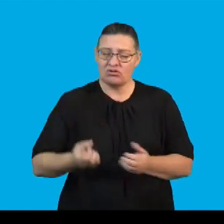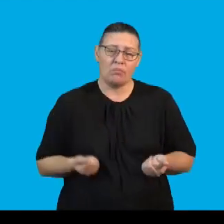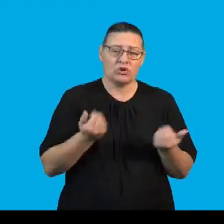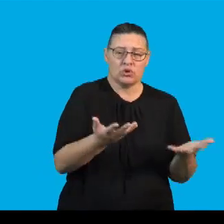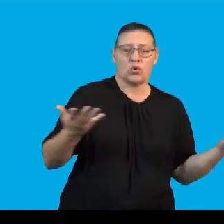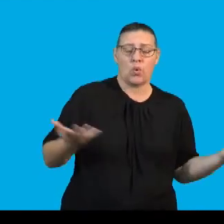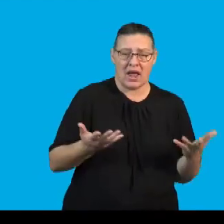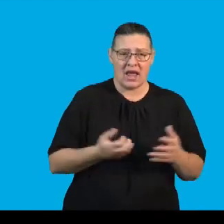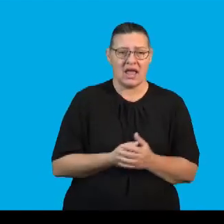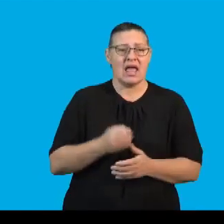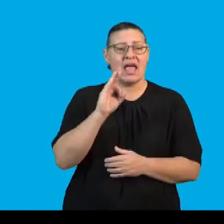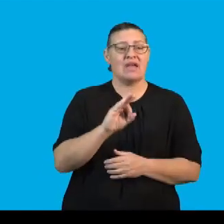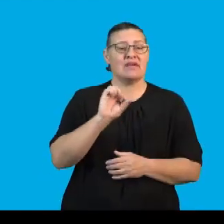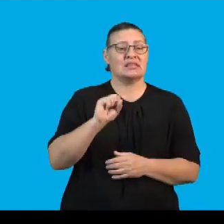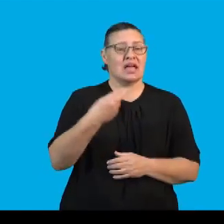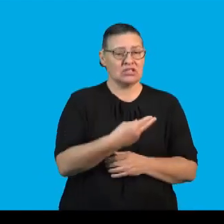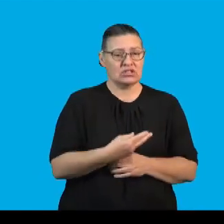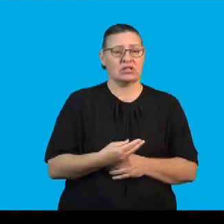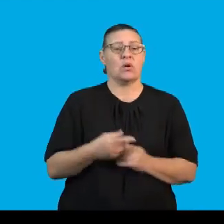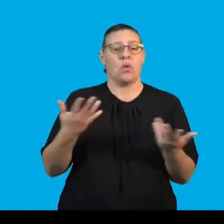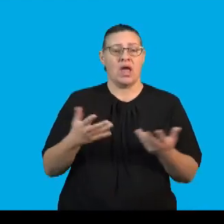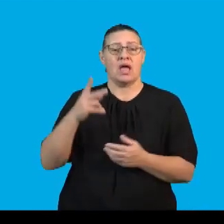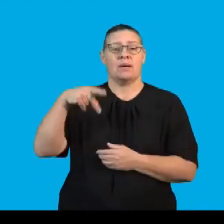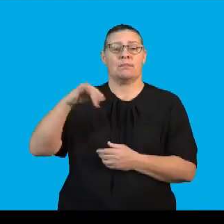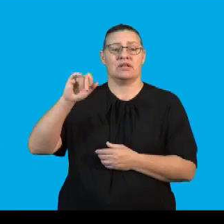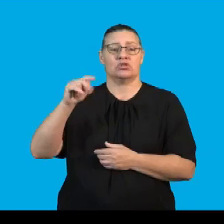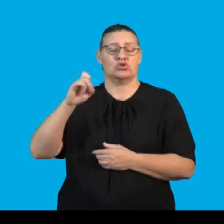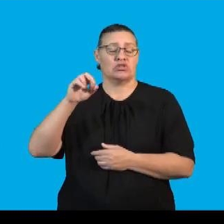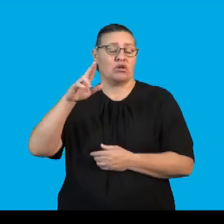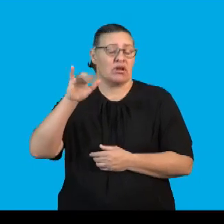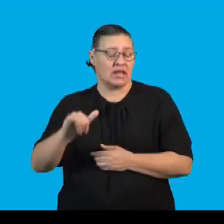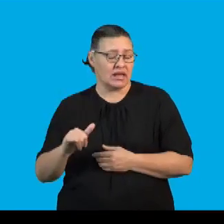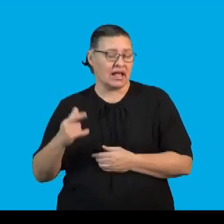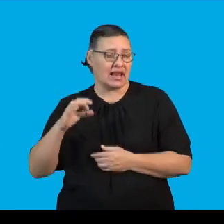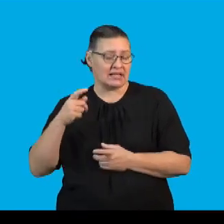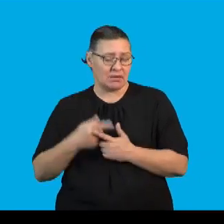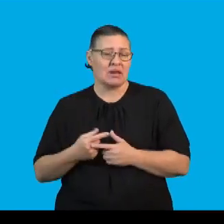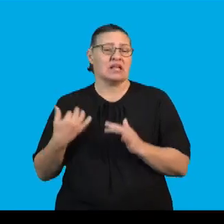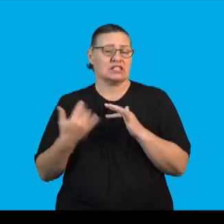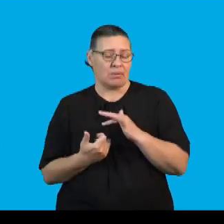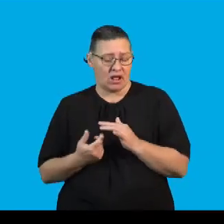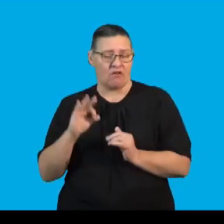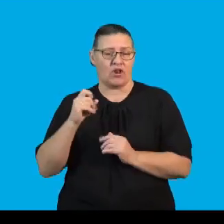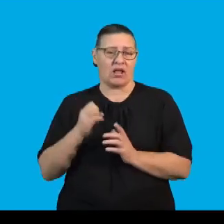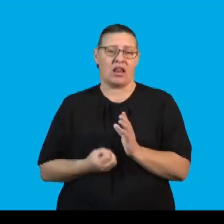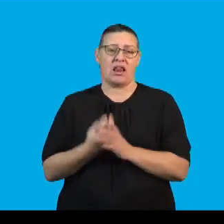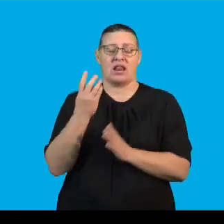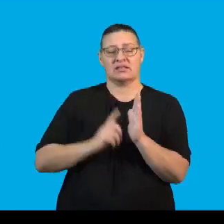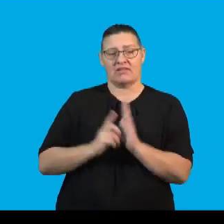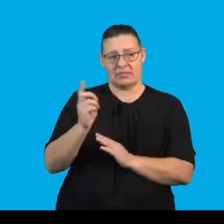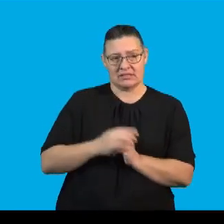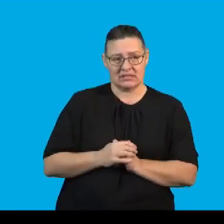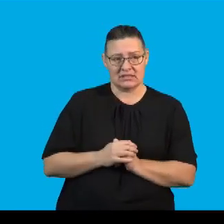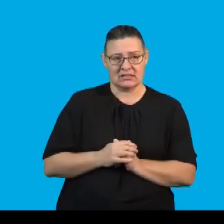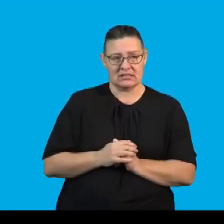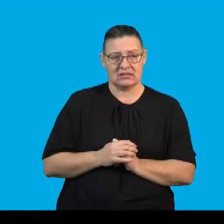each hormone is secreted. FSH, produced by pituitary gland. What is the function? Stimulates development of